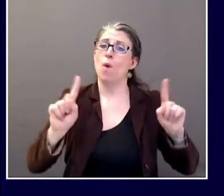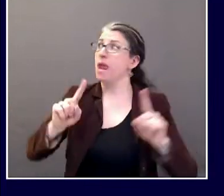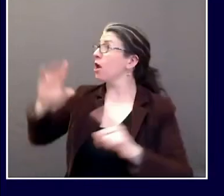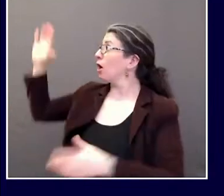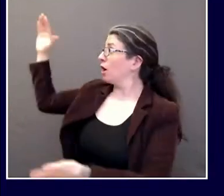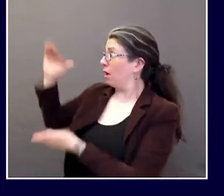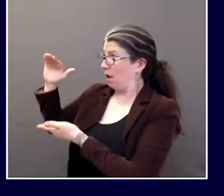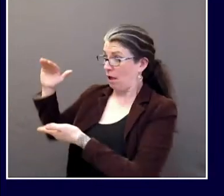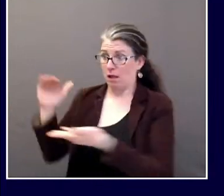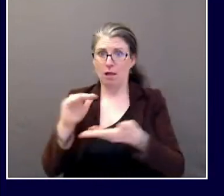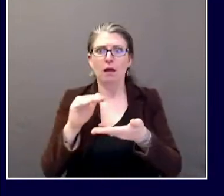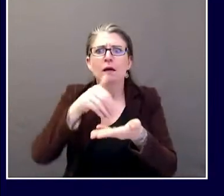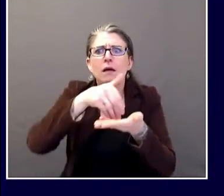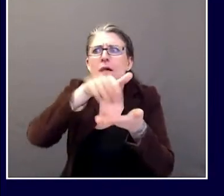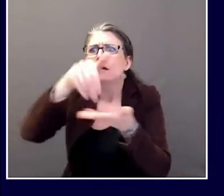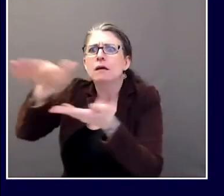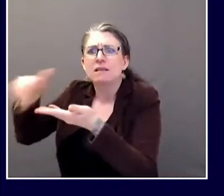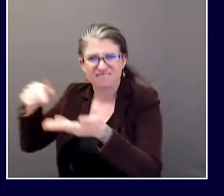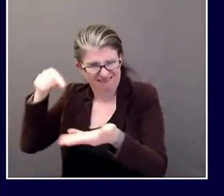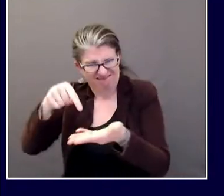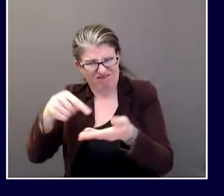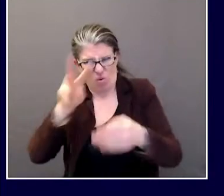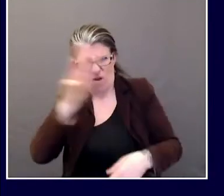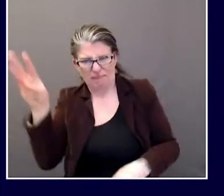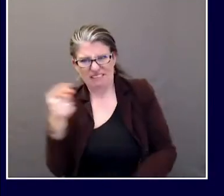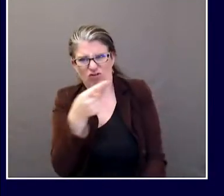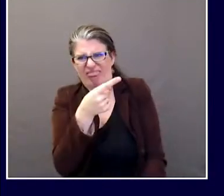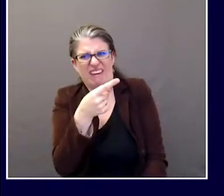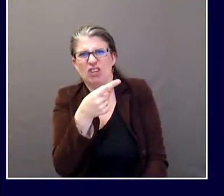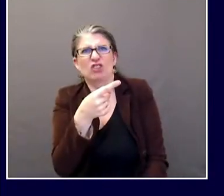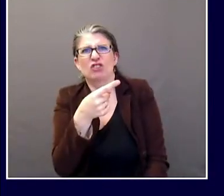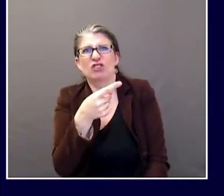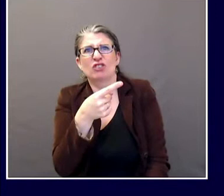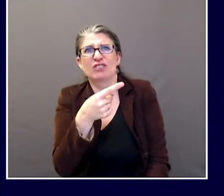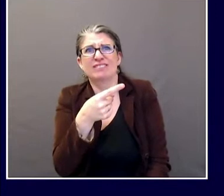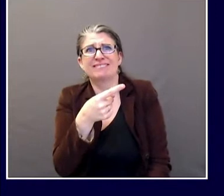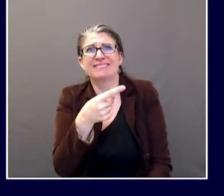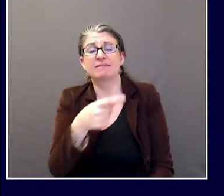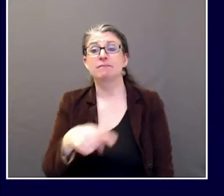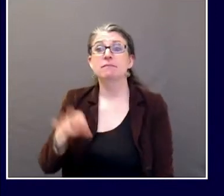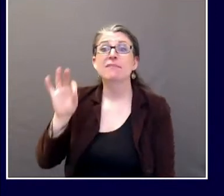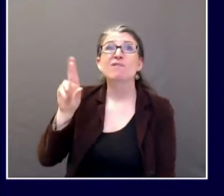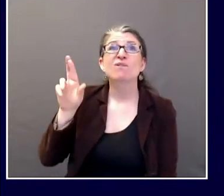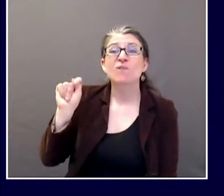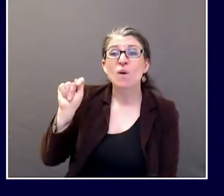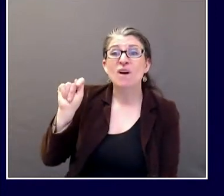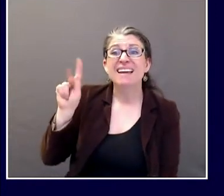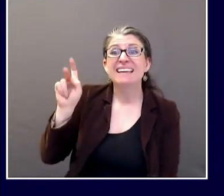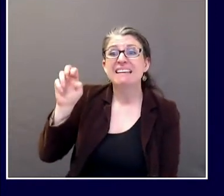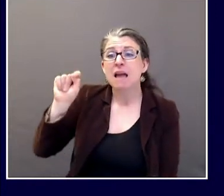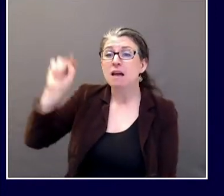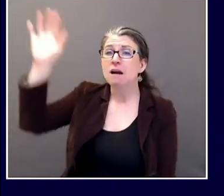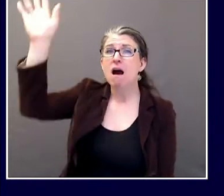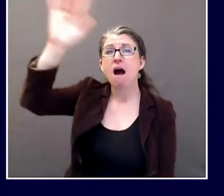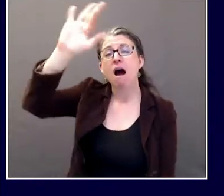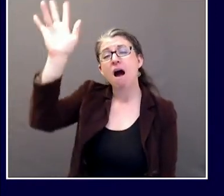will see that sites from Fort Kent all the way down to Southern Maine, every single week are receiving vaccine. It's not every site, and